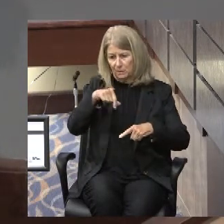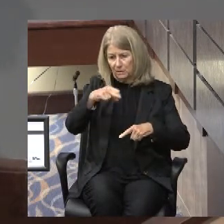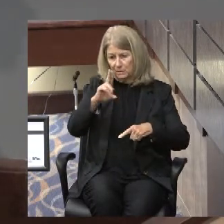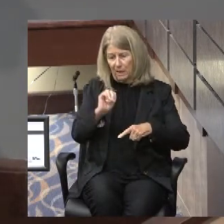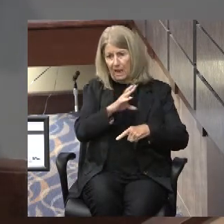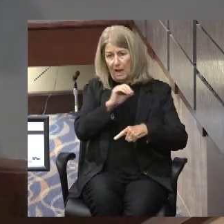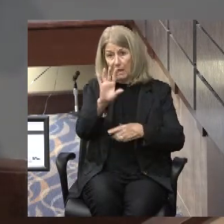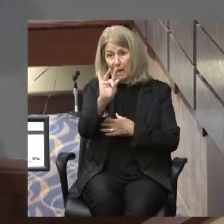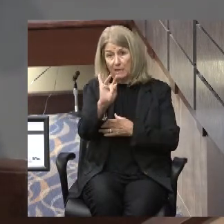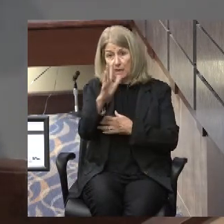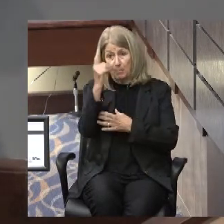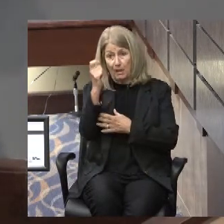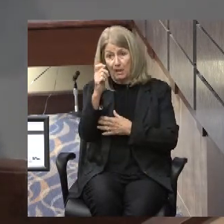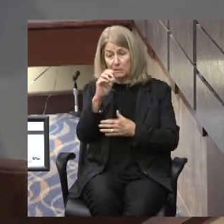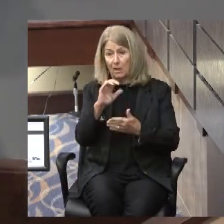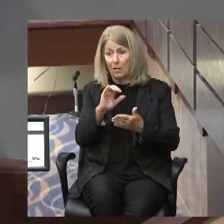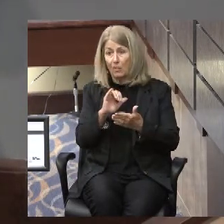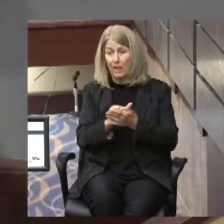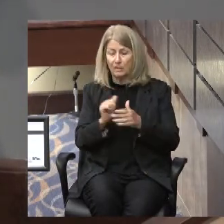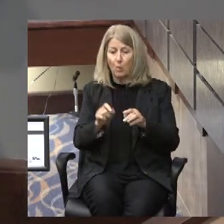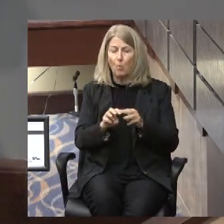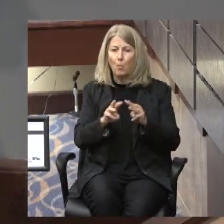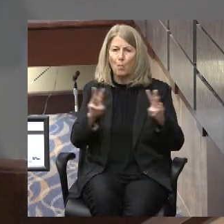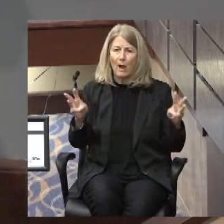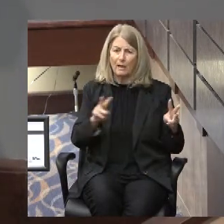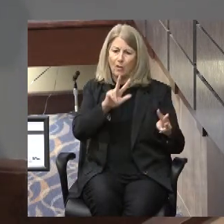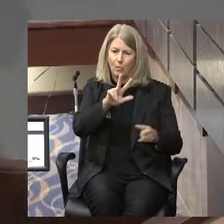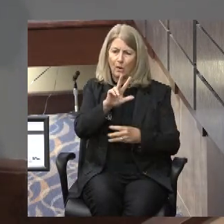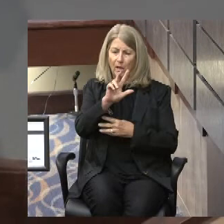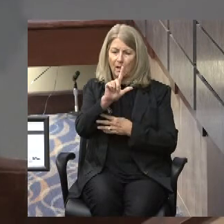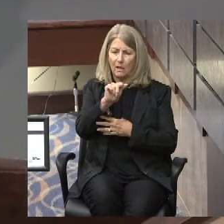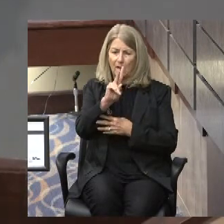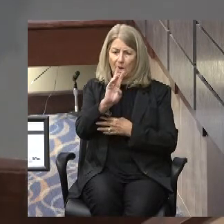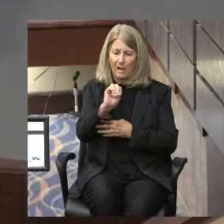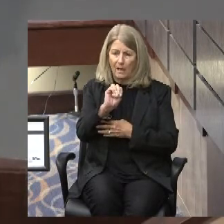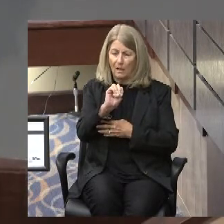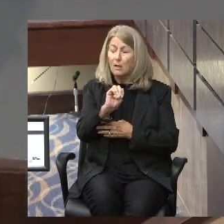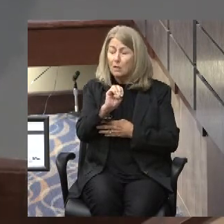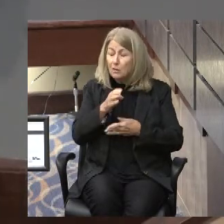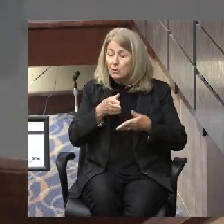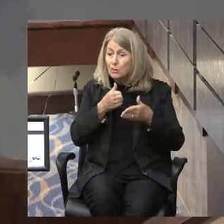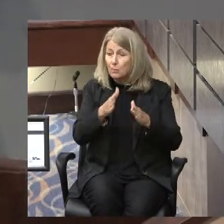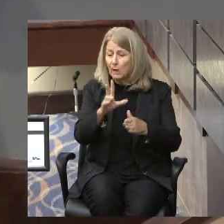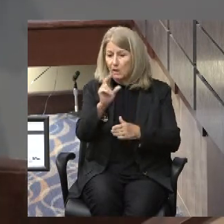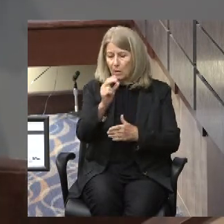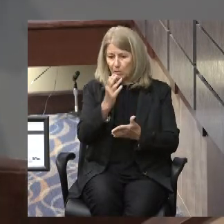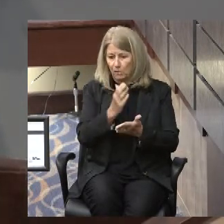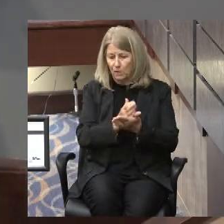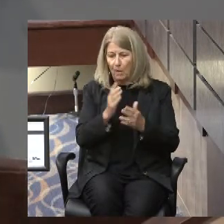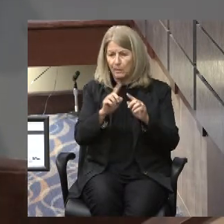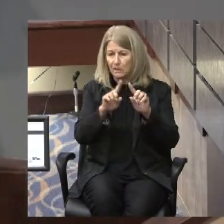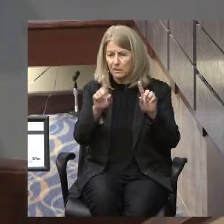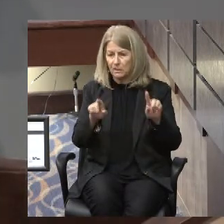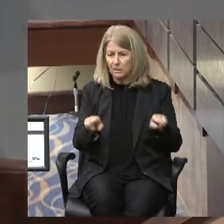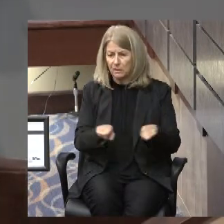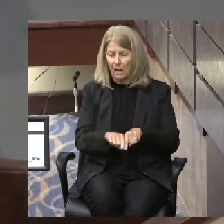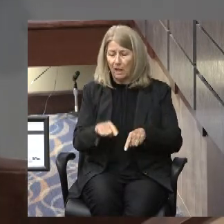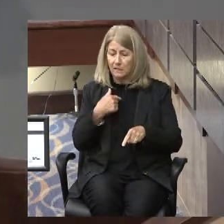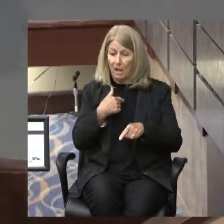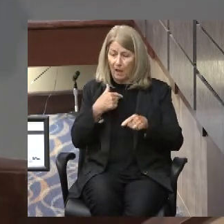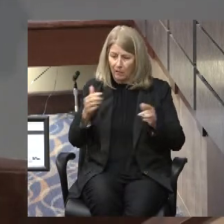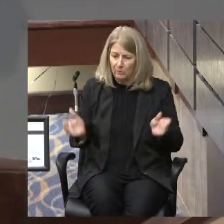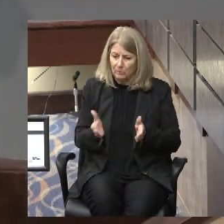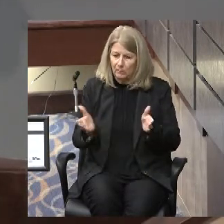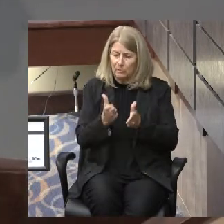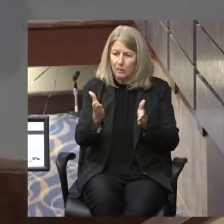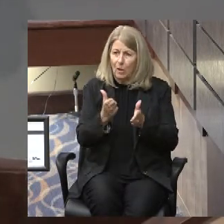that it's a wide 3-lane street and there are no stop signs until Waco. So I'm here to urge the council to act to slow